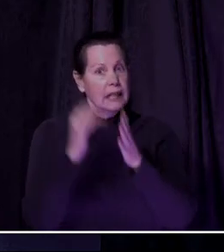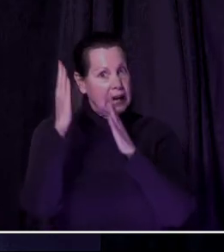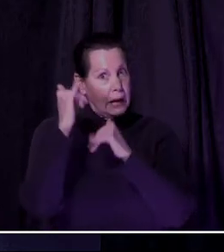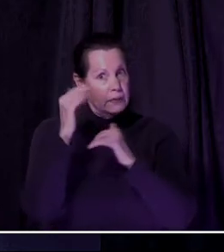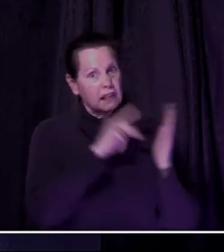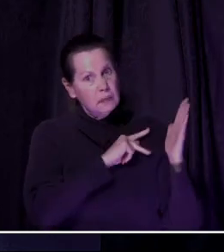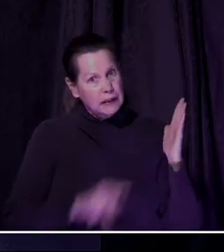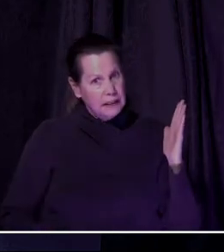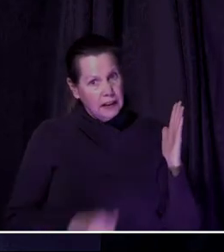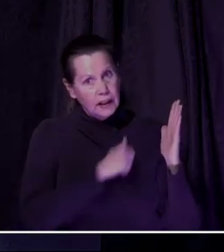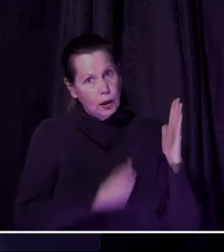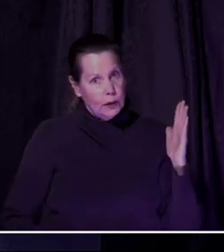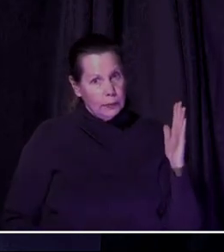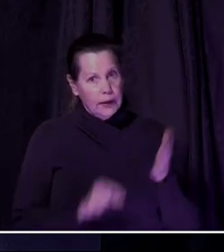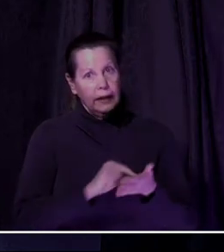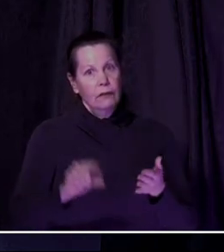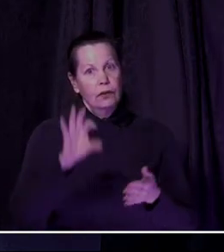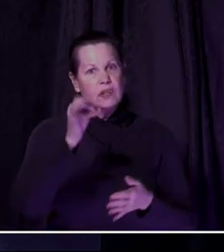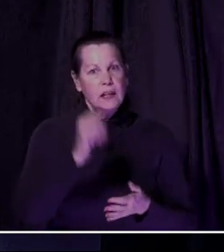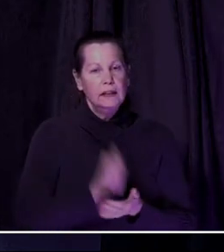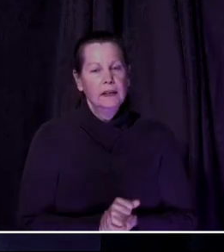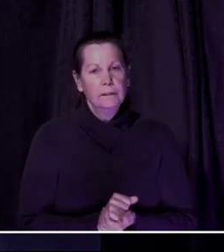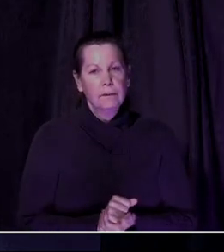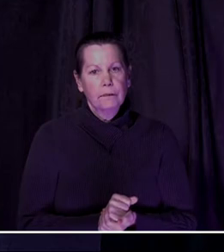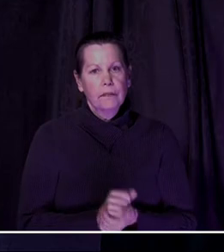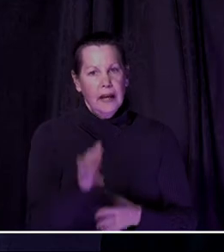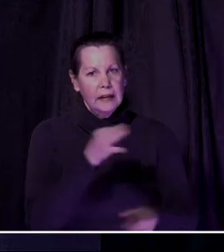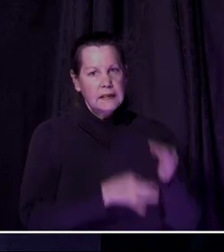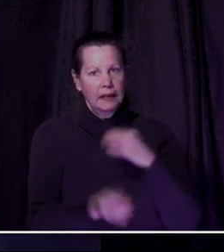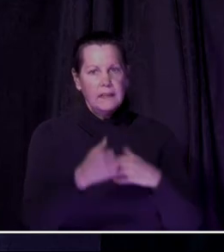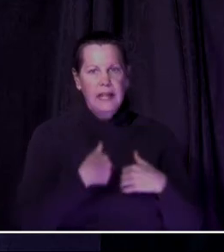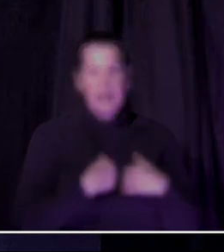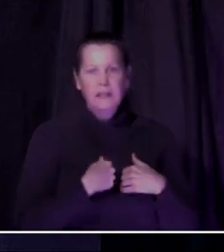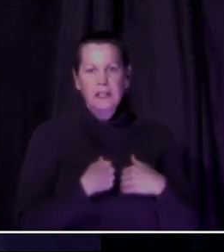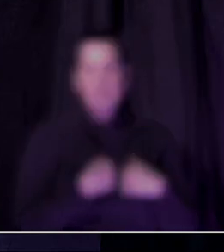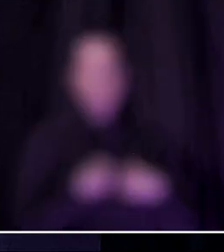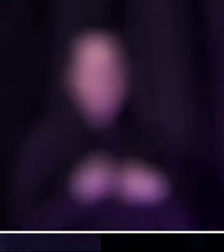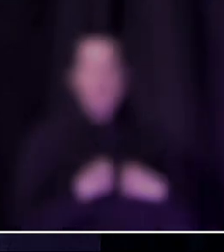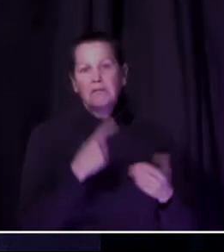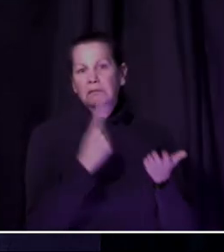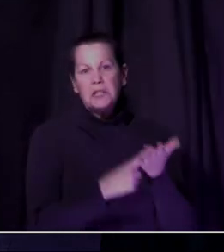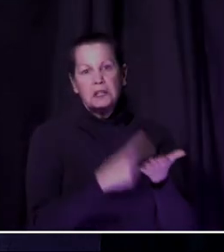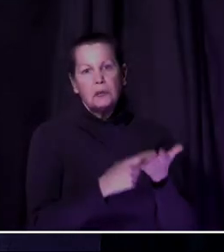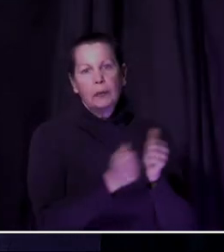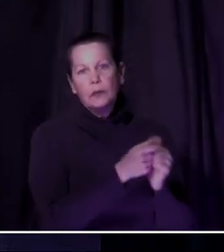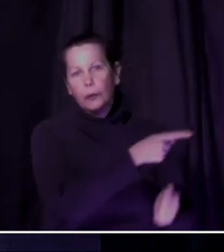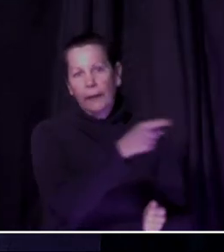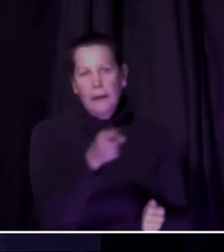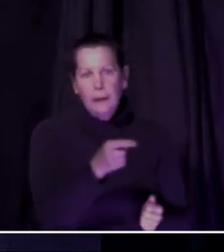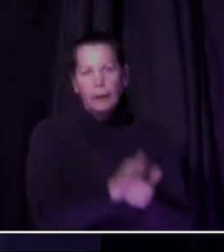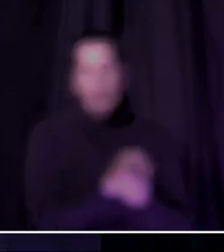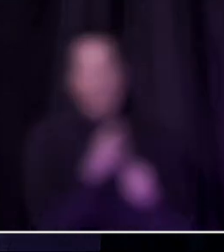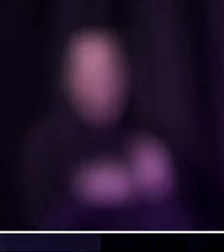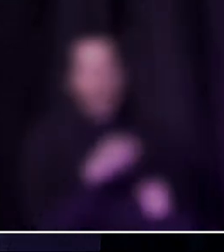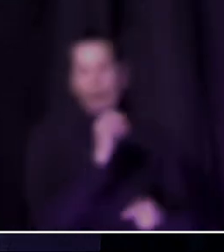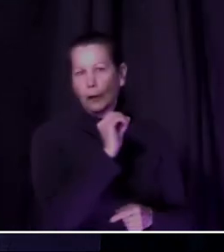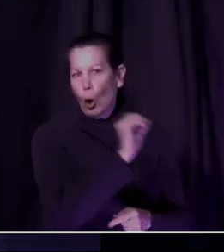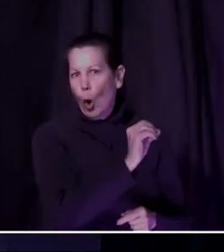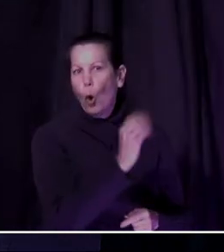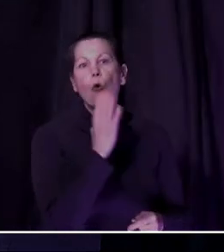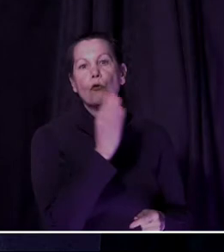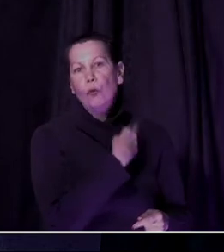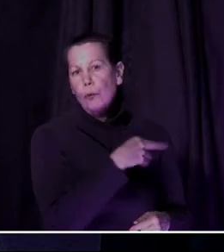Okay. Verse 19. Instead, they had some disagreements with him about their own religion